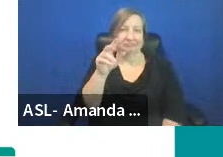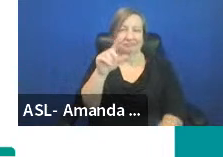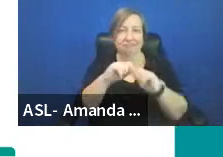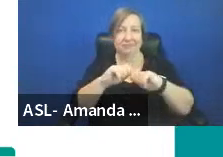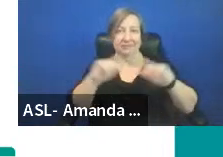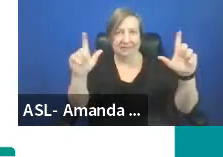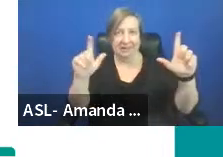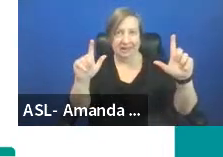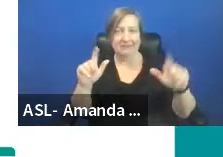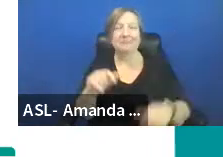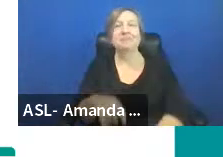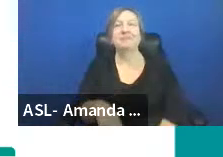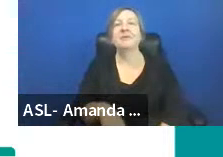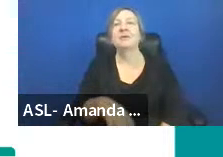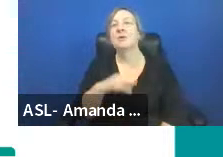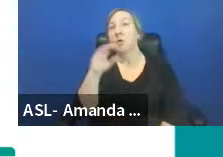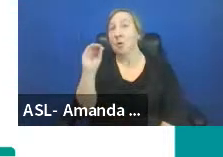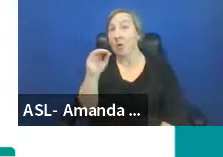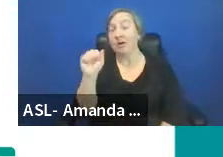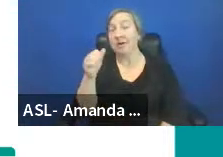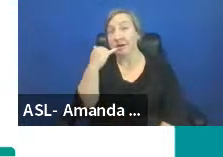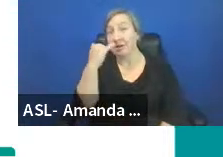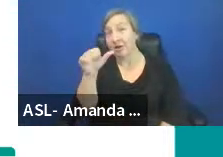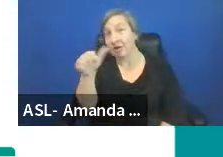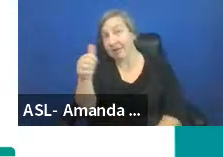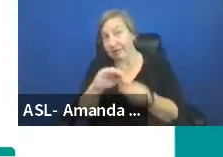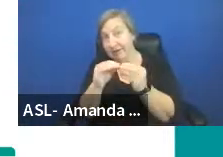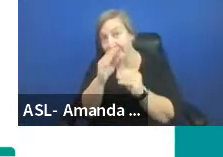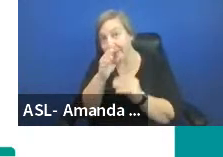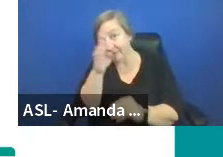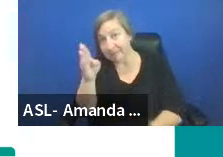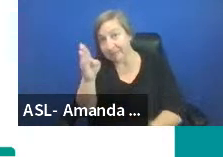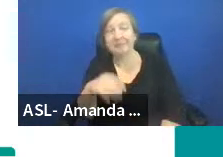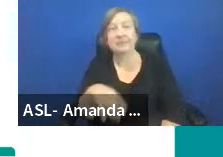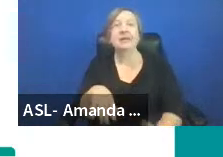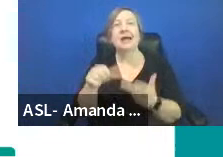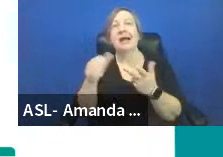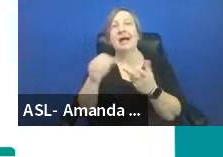503-897-9218 for Oregonians. Or you may dial the